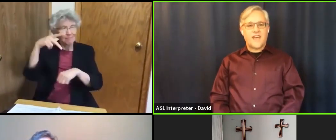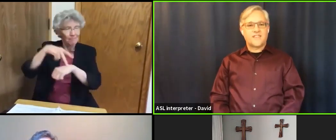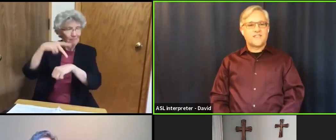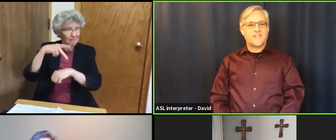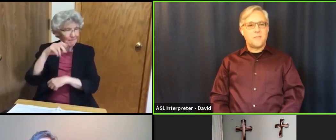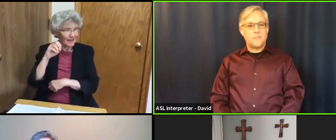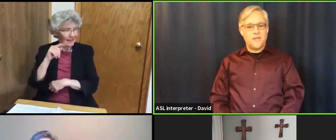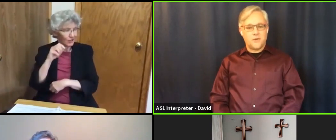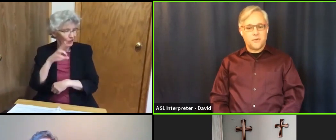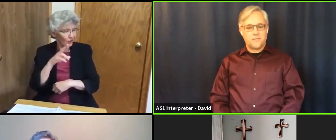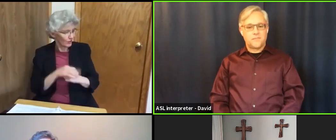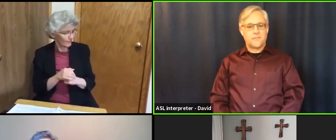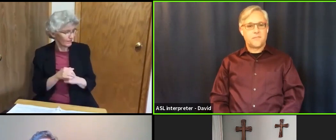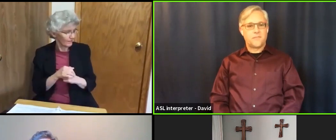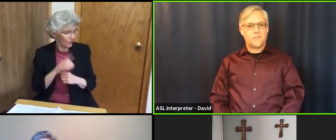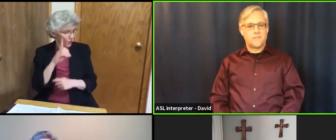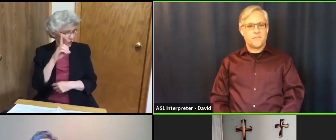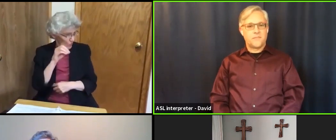Jesus asked Simon Peter,